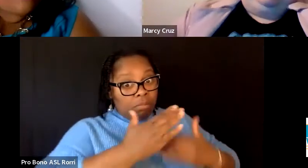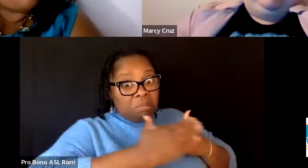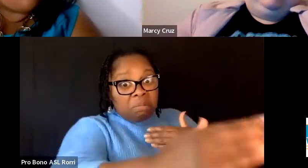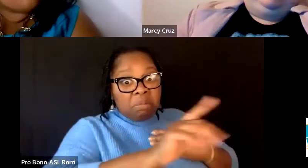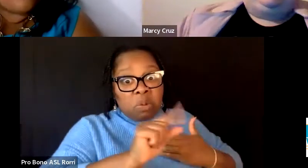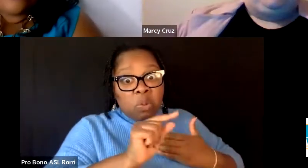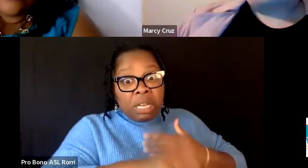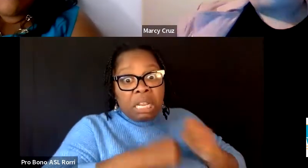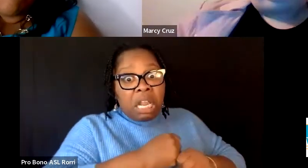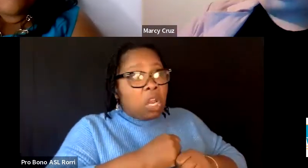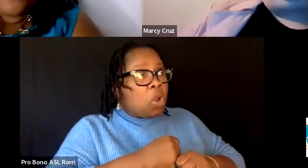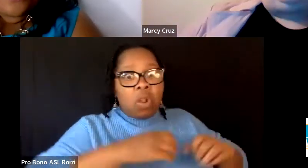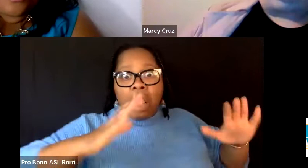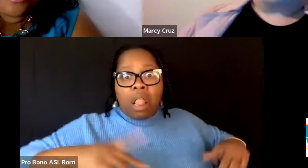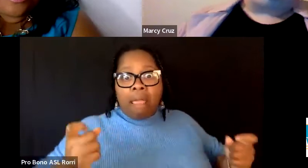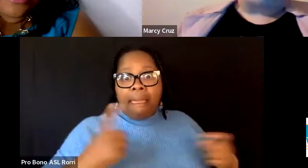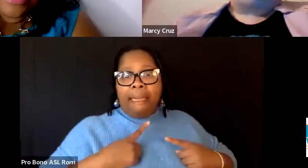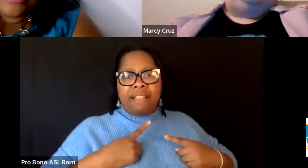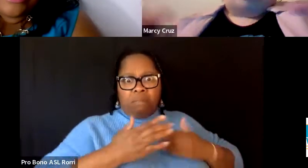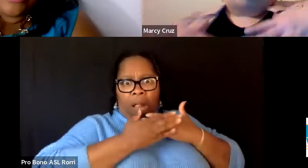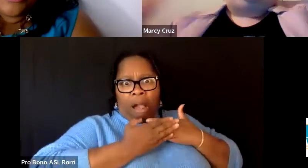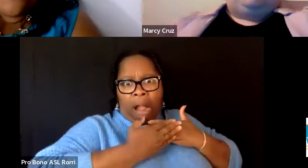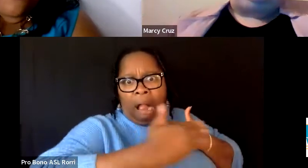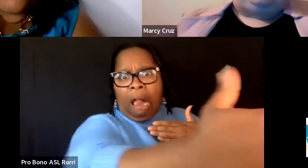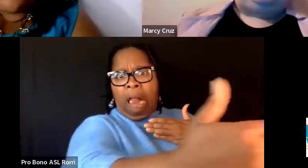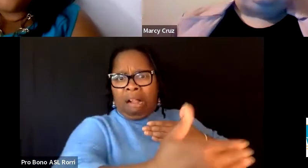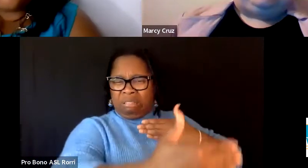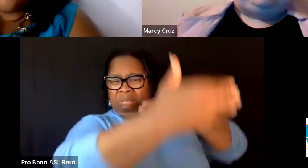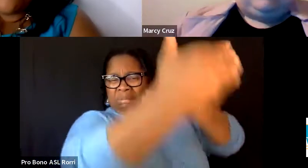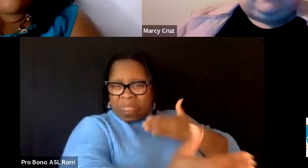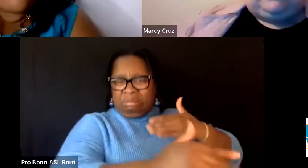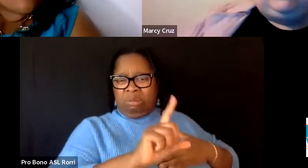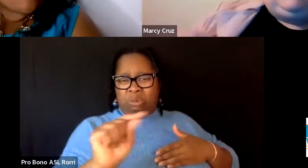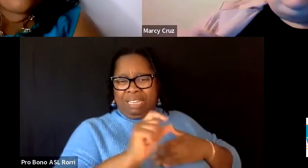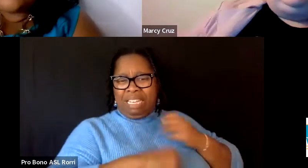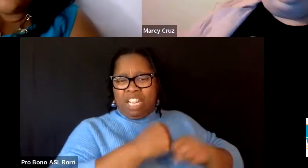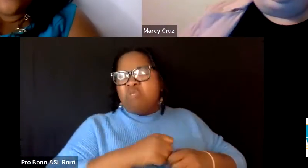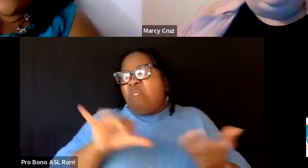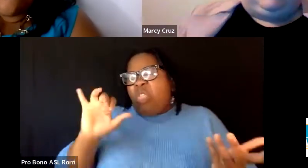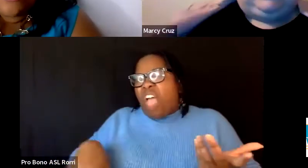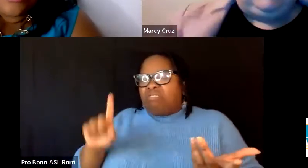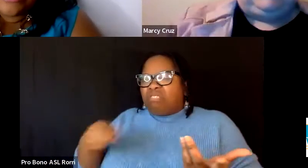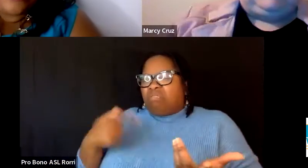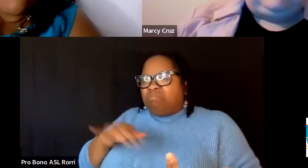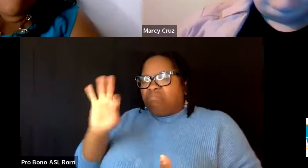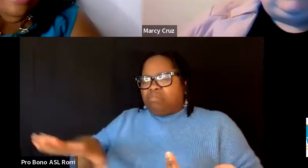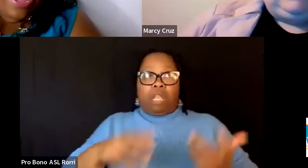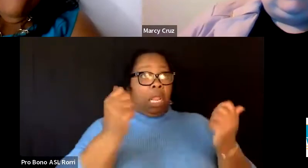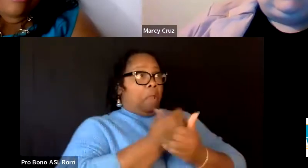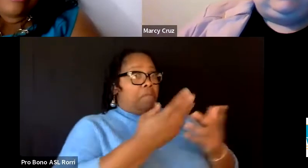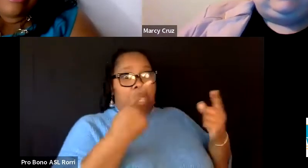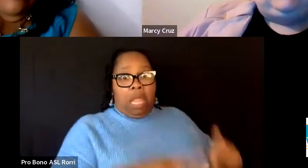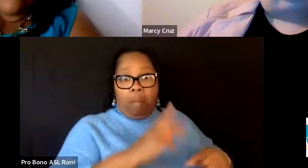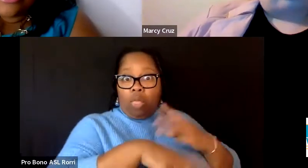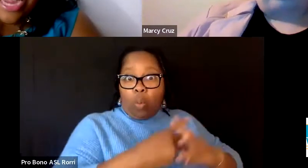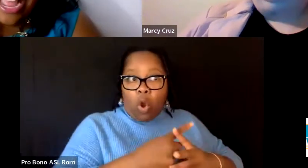advance. I don't know. Well, let's say next 5 years. I just said 20 Look, because you've already done 20. with all that's going on in the world, I just hope I'm alive